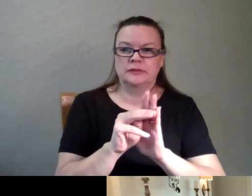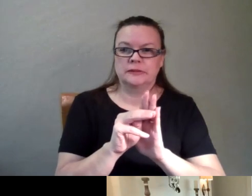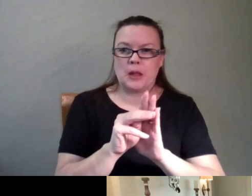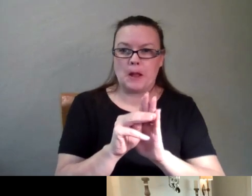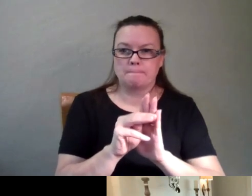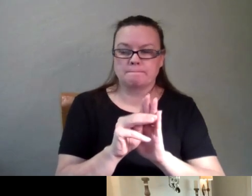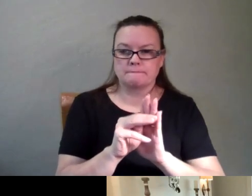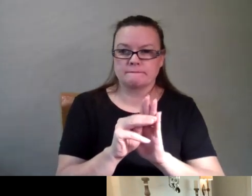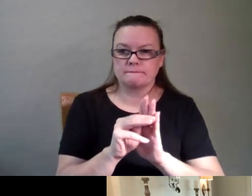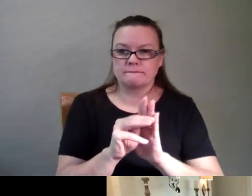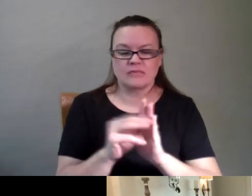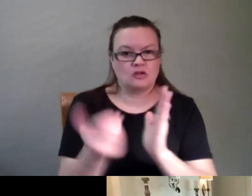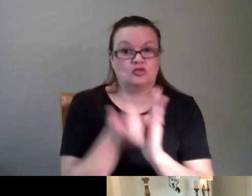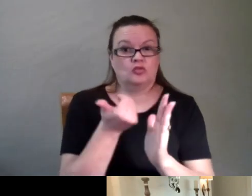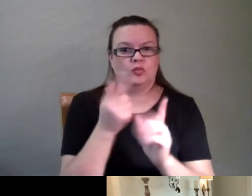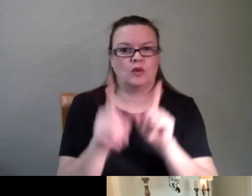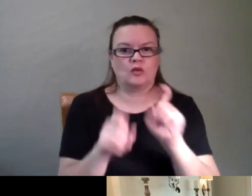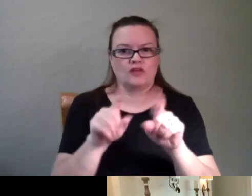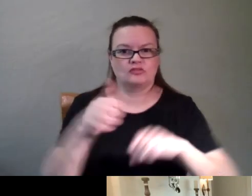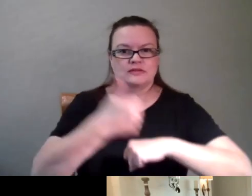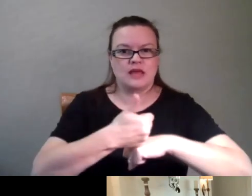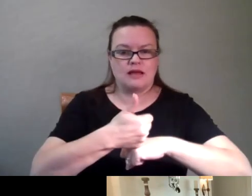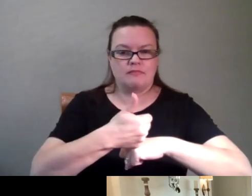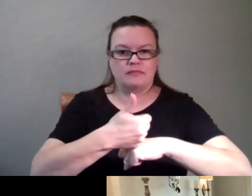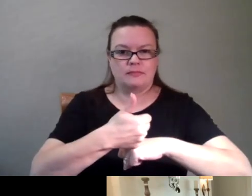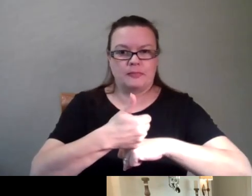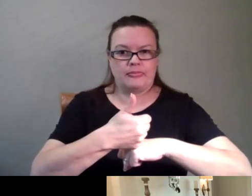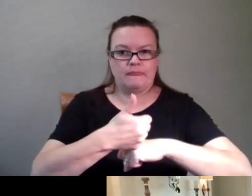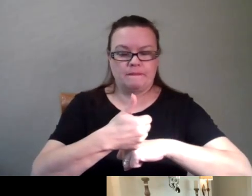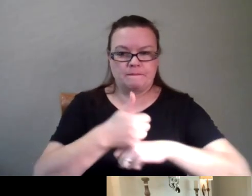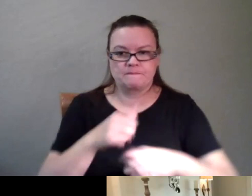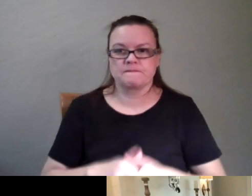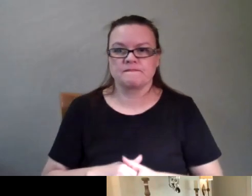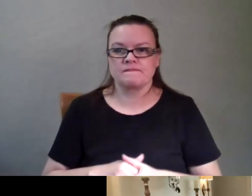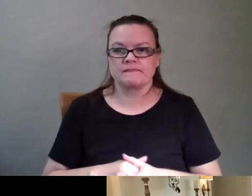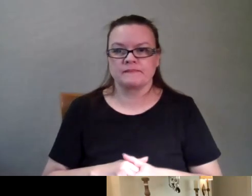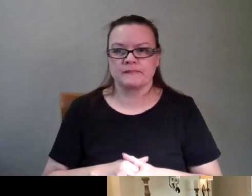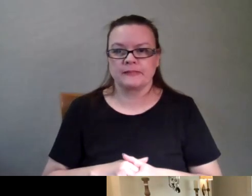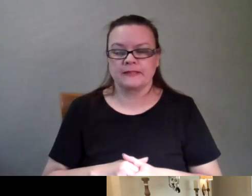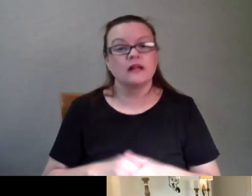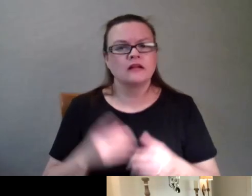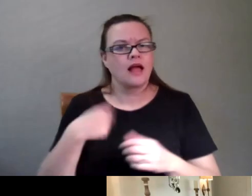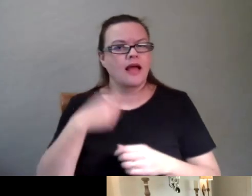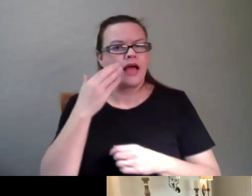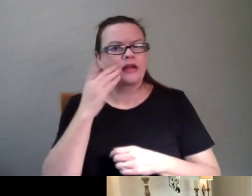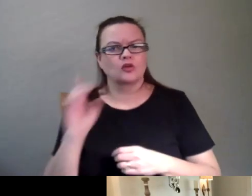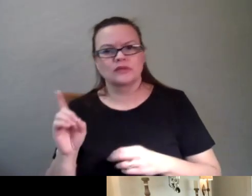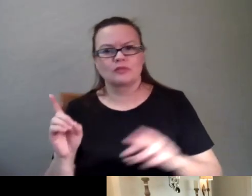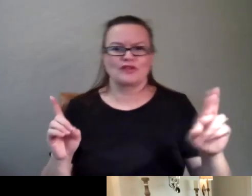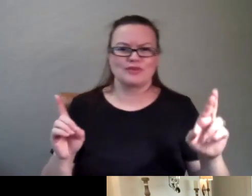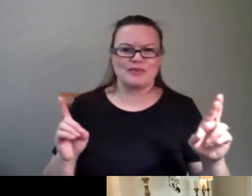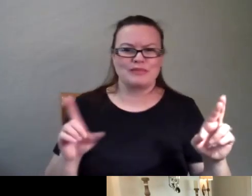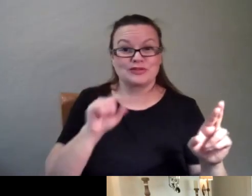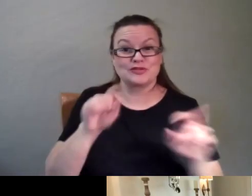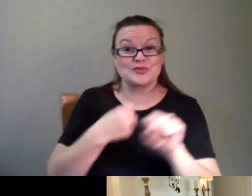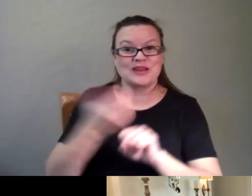demographic questions that are there that are very predictive. And it's something all of us used, both sides used 20 years ago. And